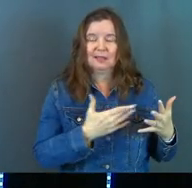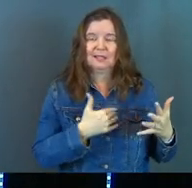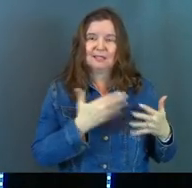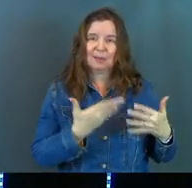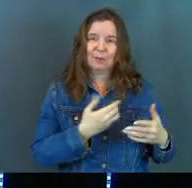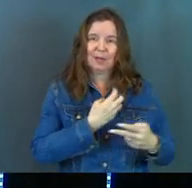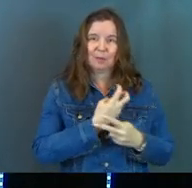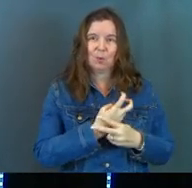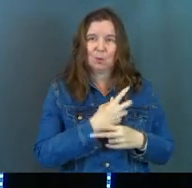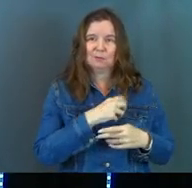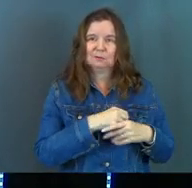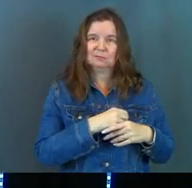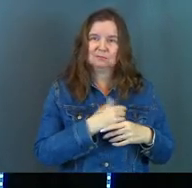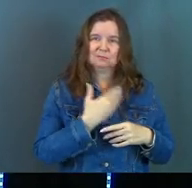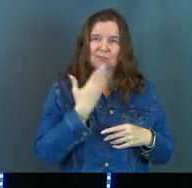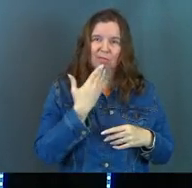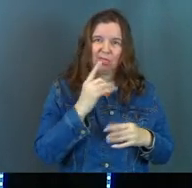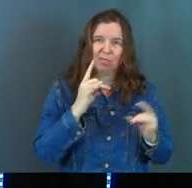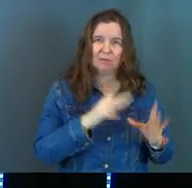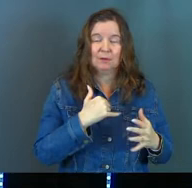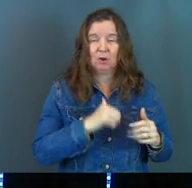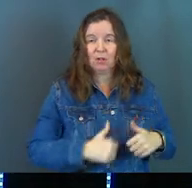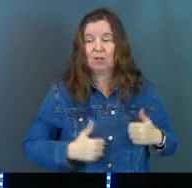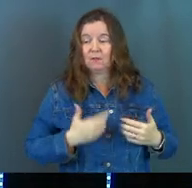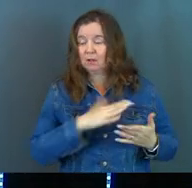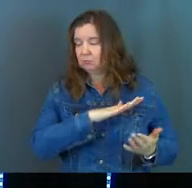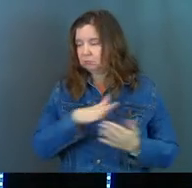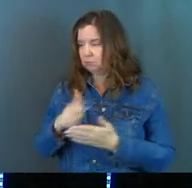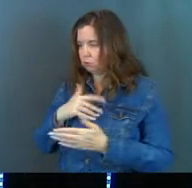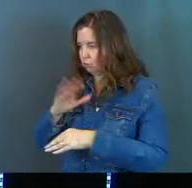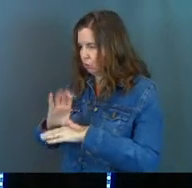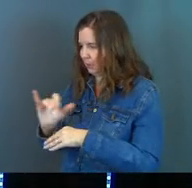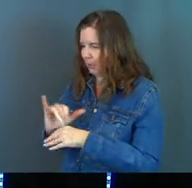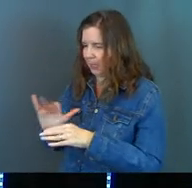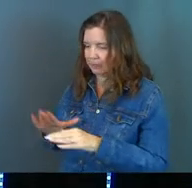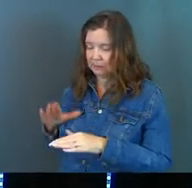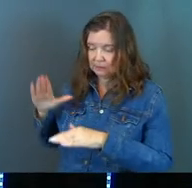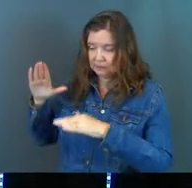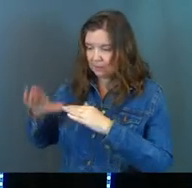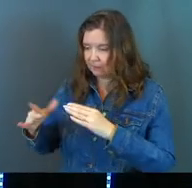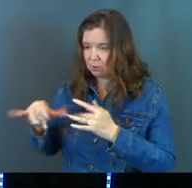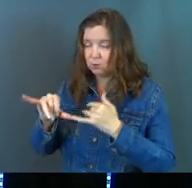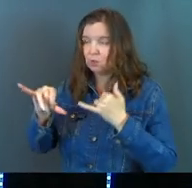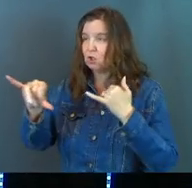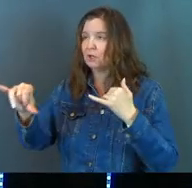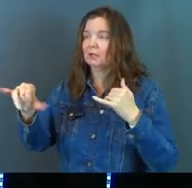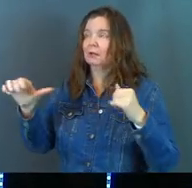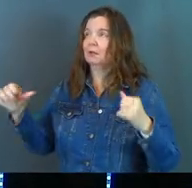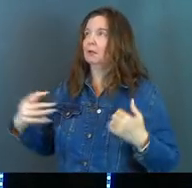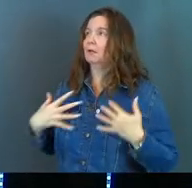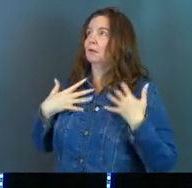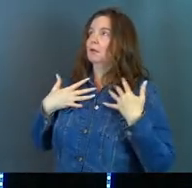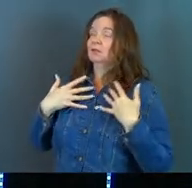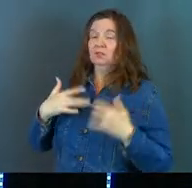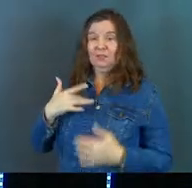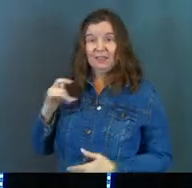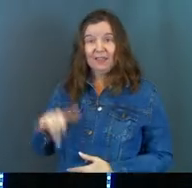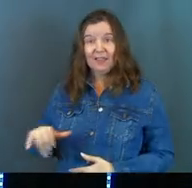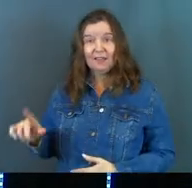that bring poison into our life. And then all of a sudden, we get here to church, and it's like stepping into eternity. You feel